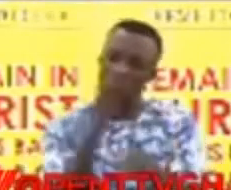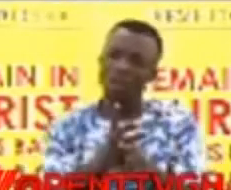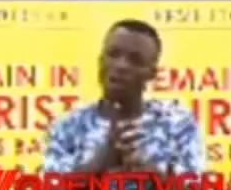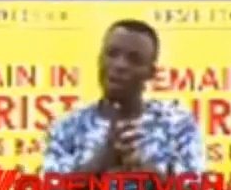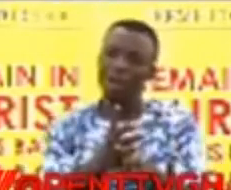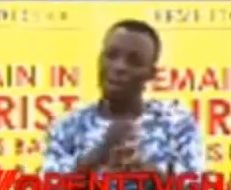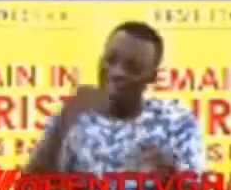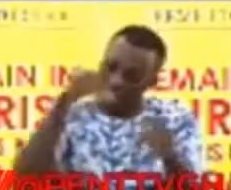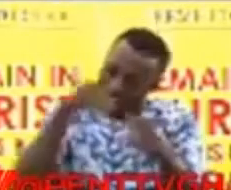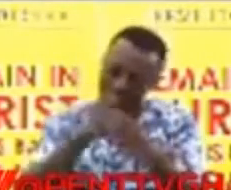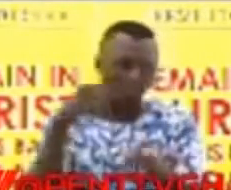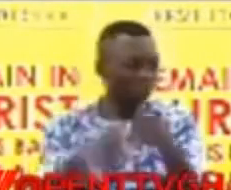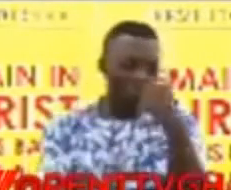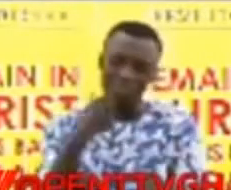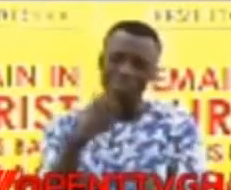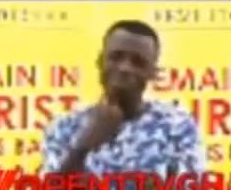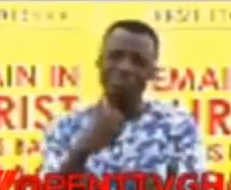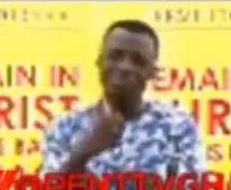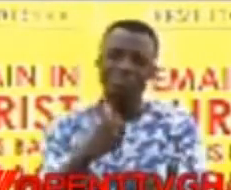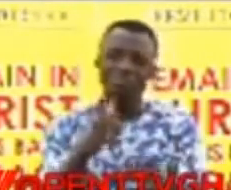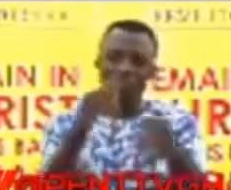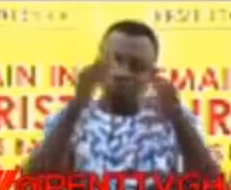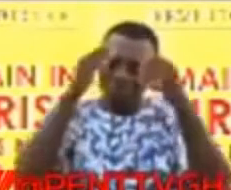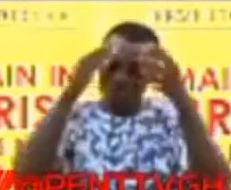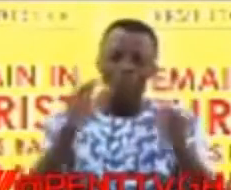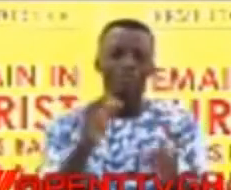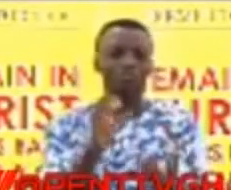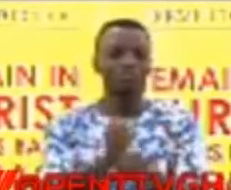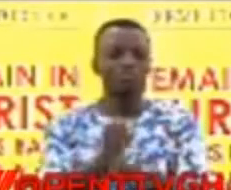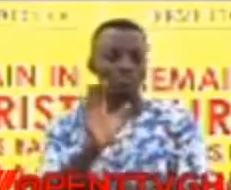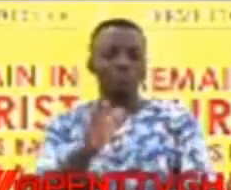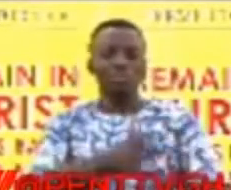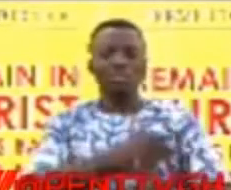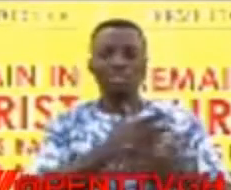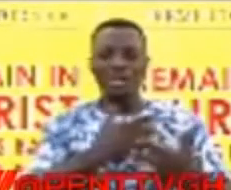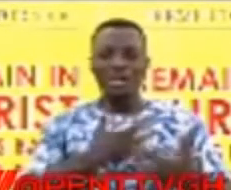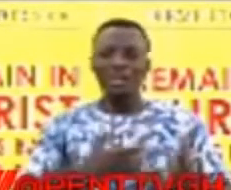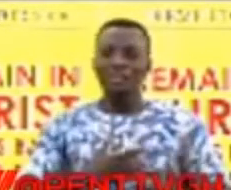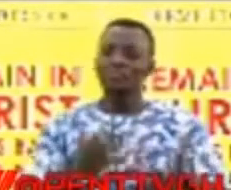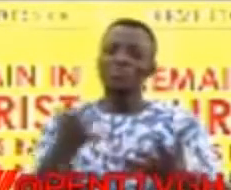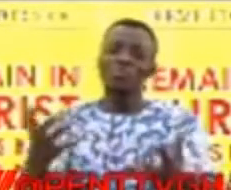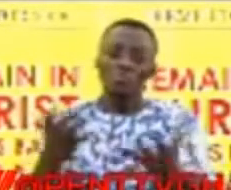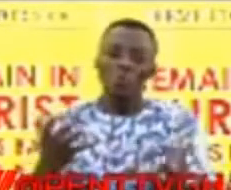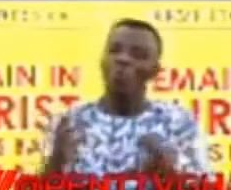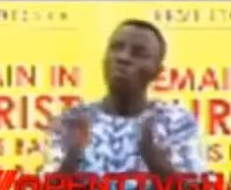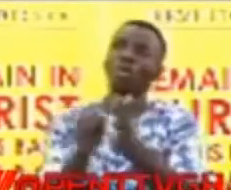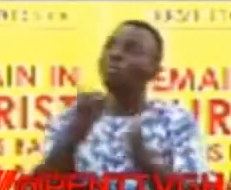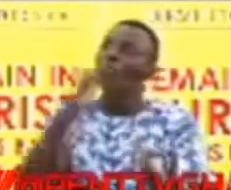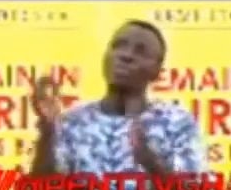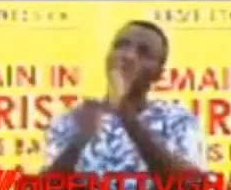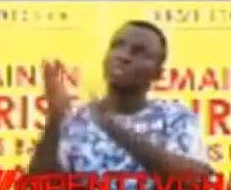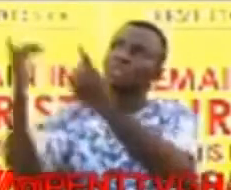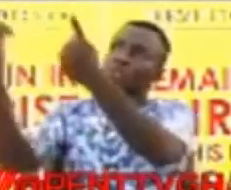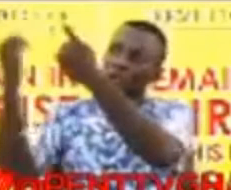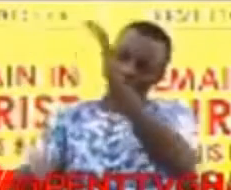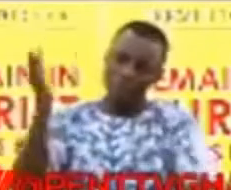its problems causes our heart to desire that Jesus will